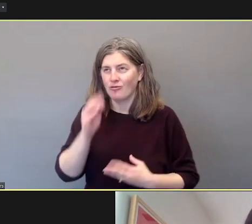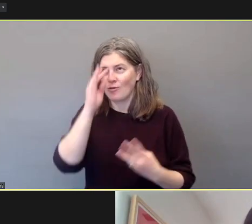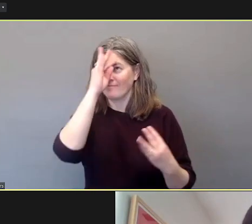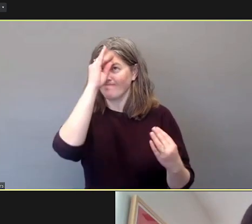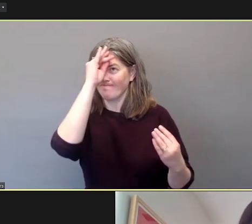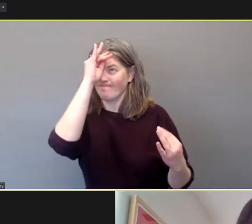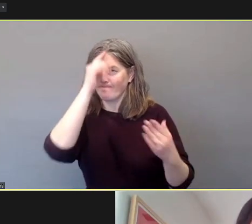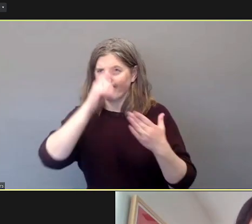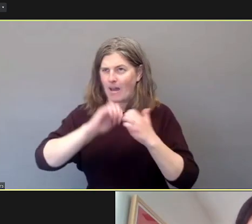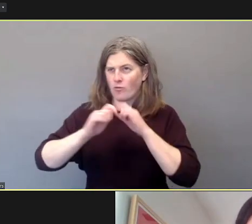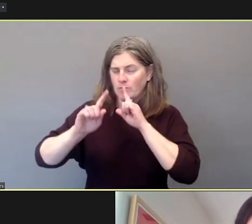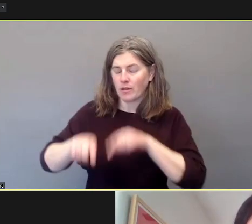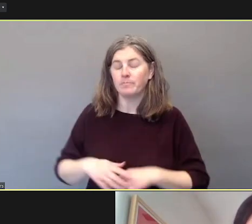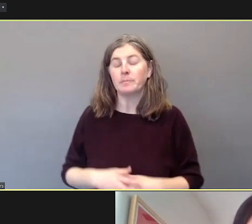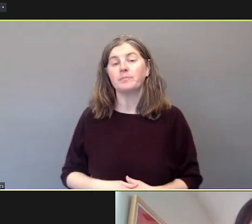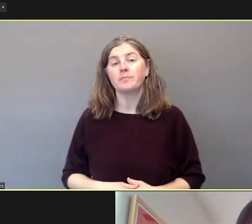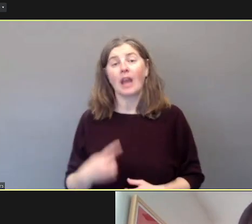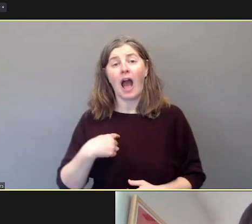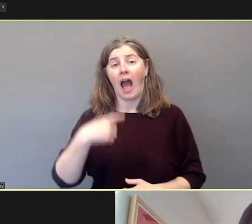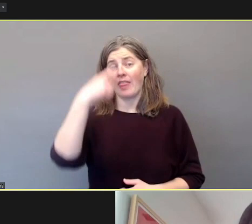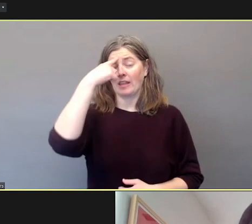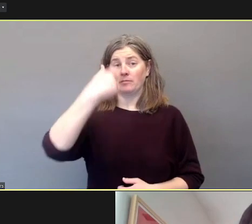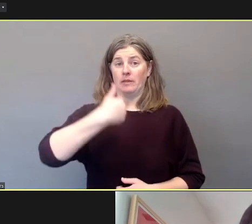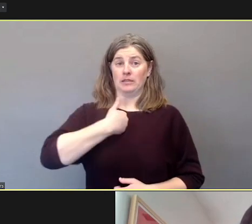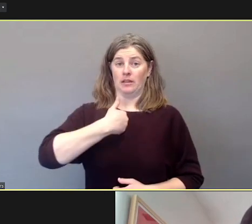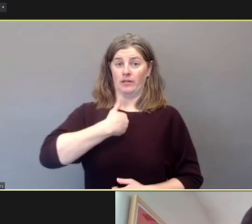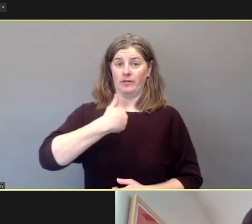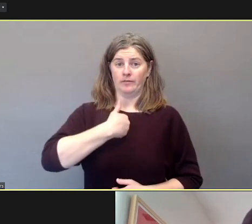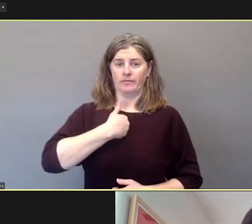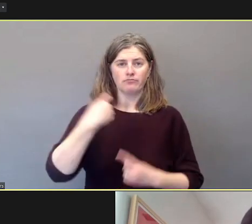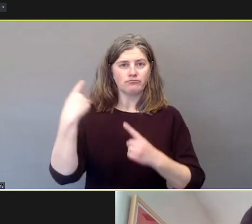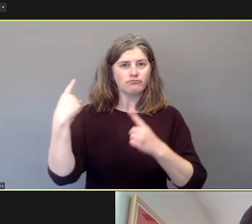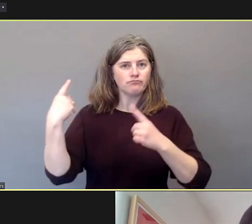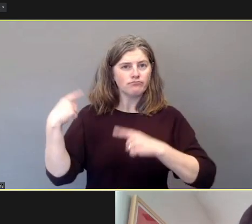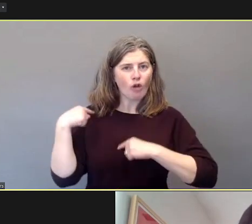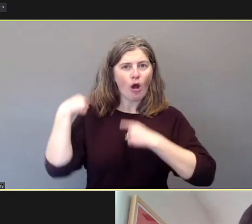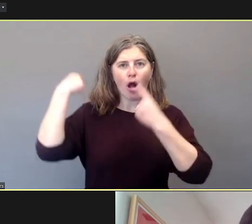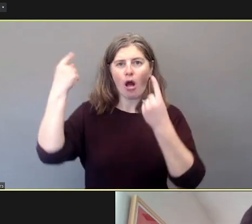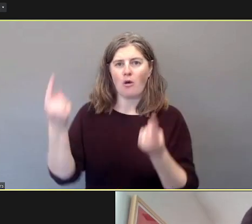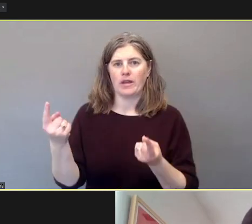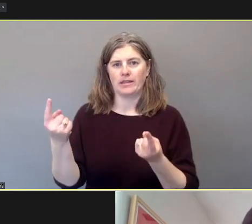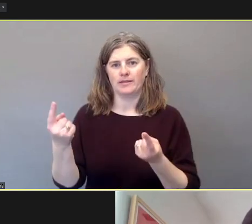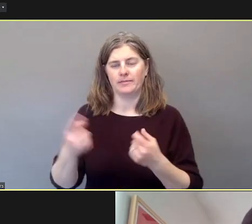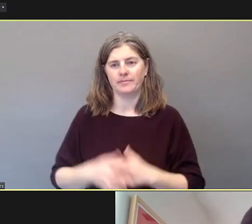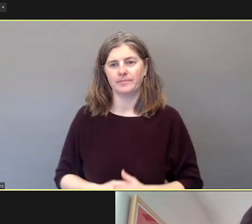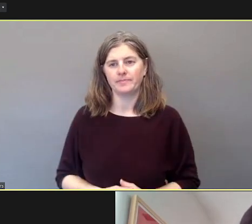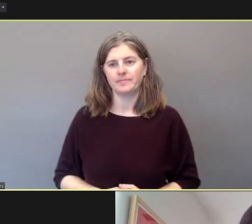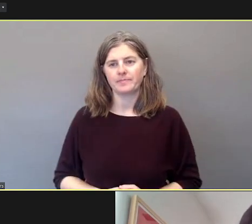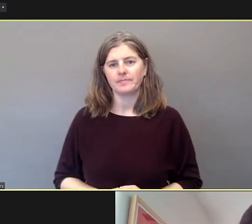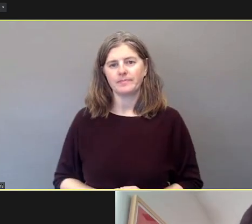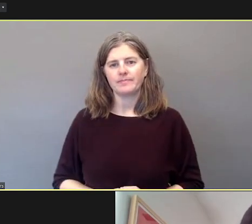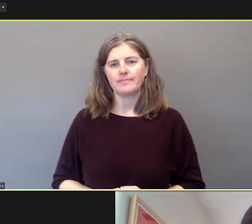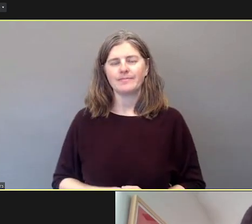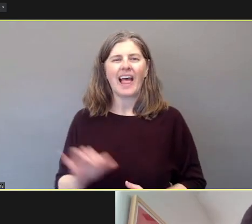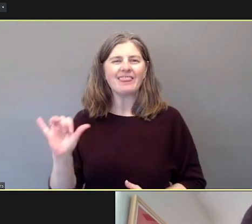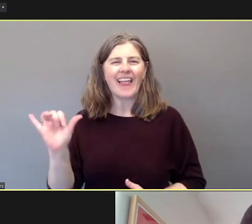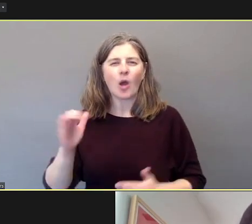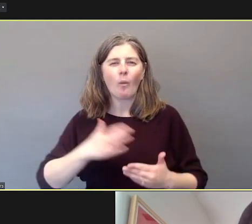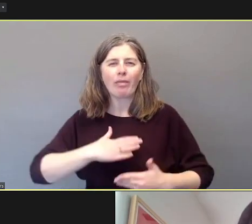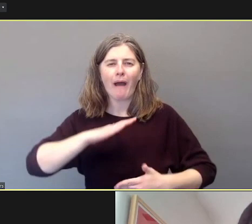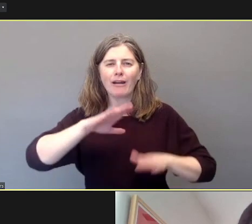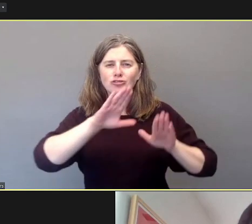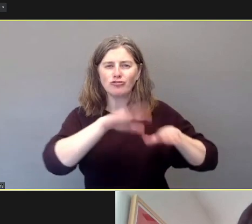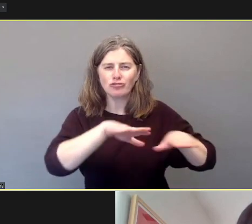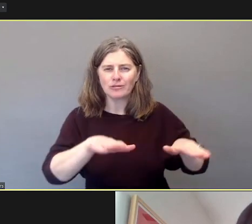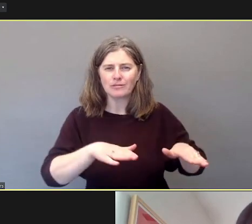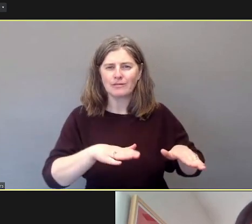thinking. You know, I think I'm always been one. It's kind of like with my kids. Like